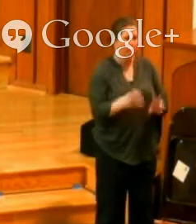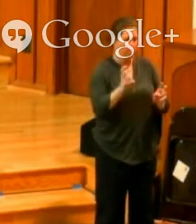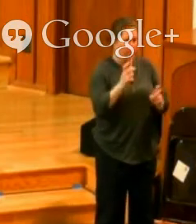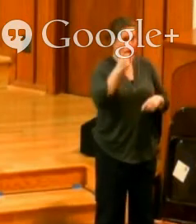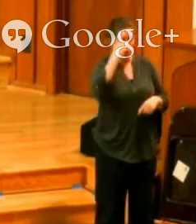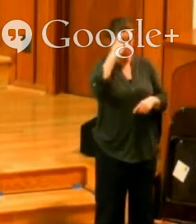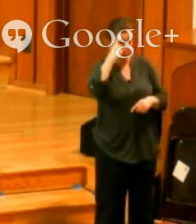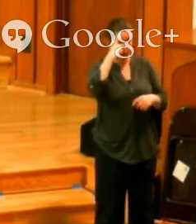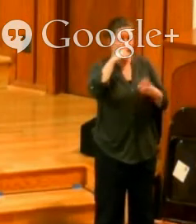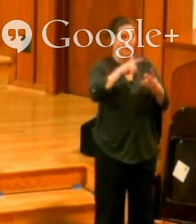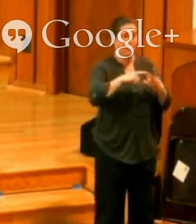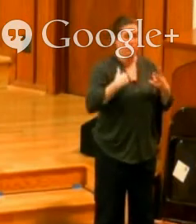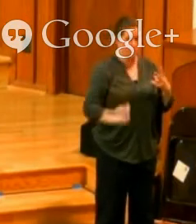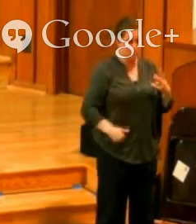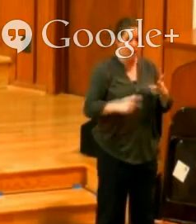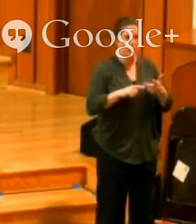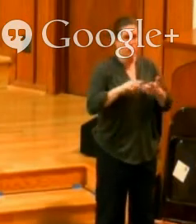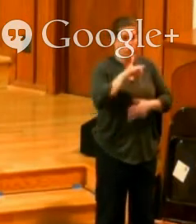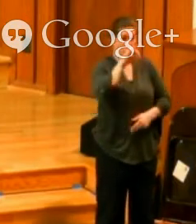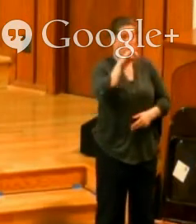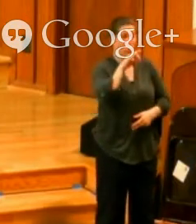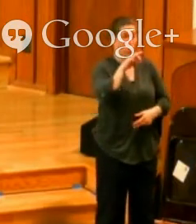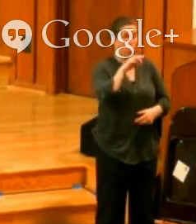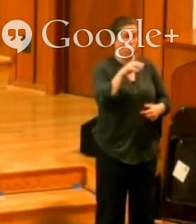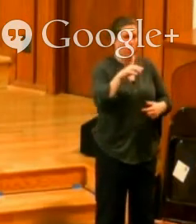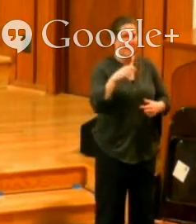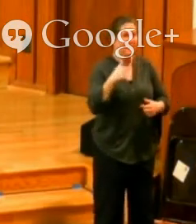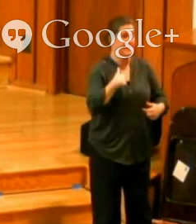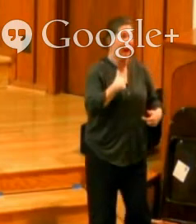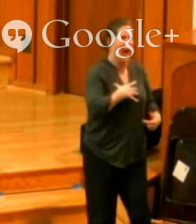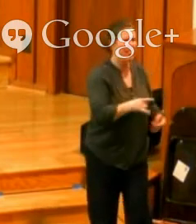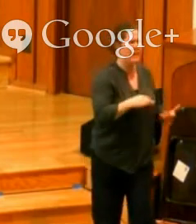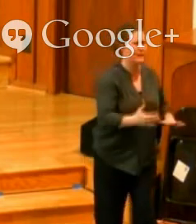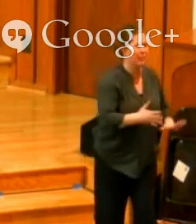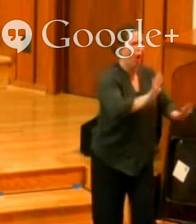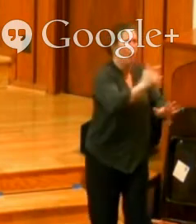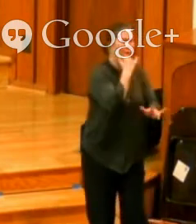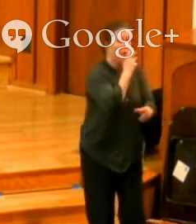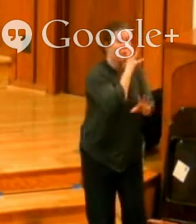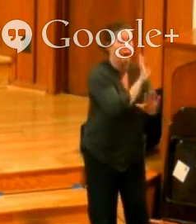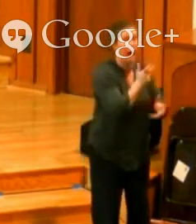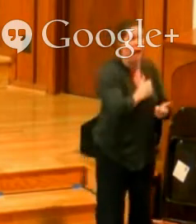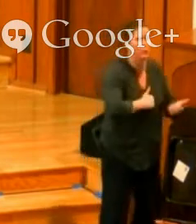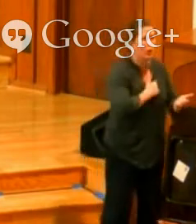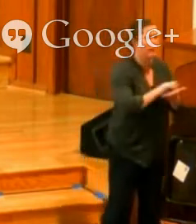soul. I like death. How about you? I mean, I like life. How about you?